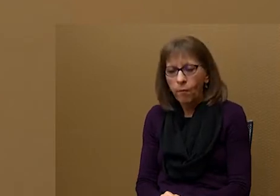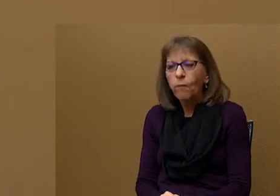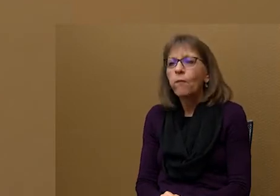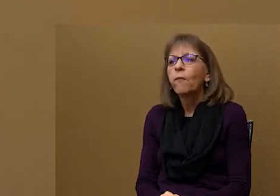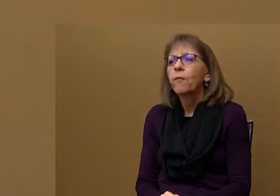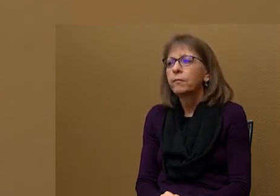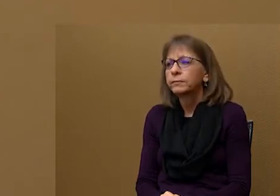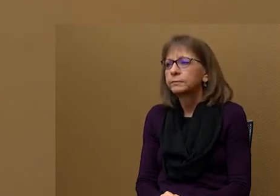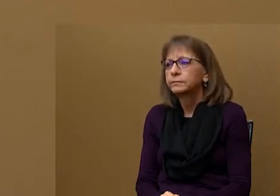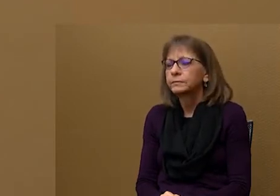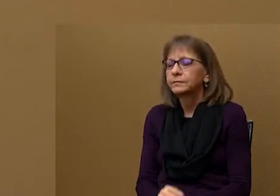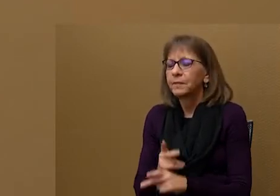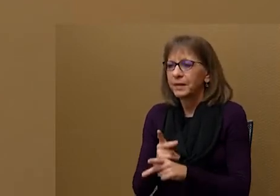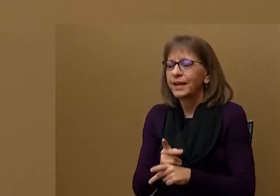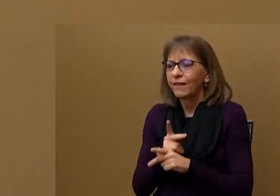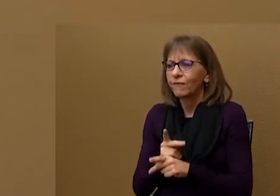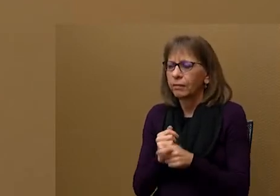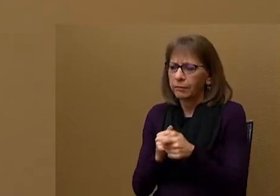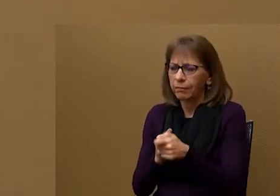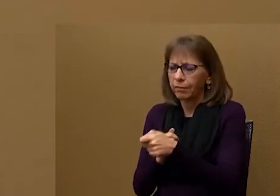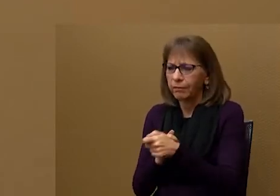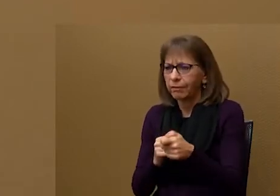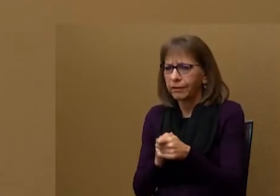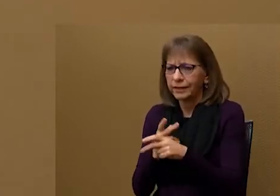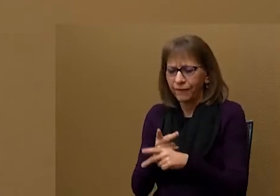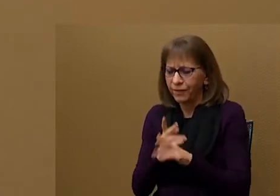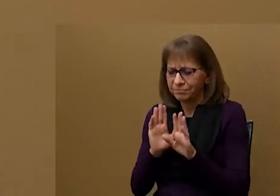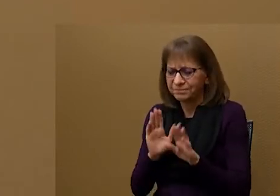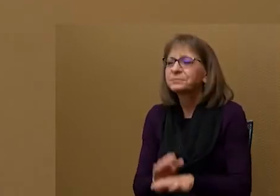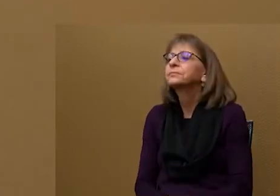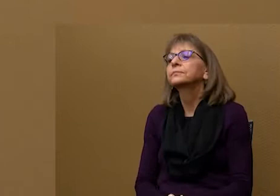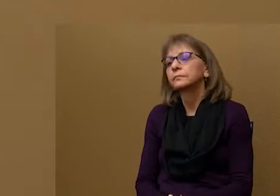I have to watch my hands and not click this before I'm ready.